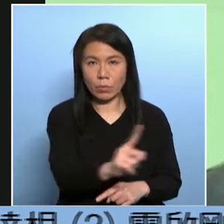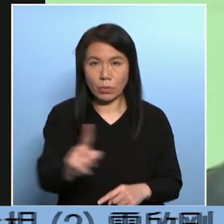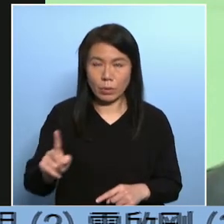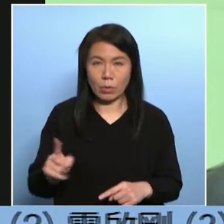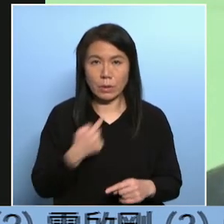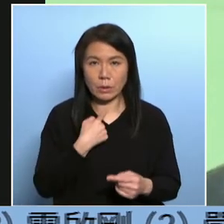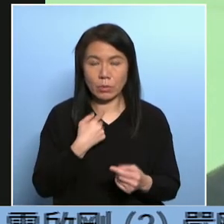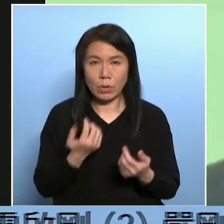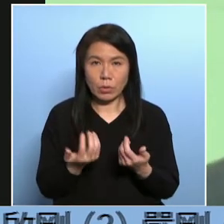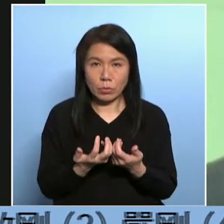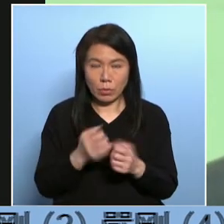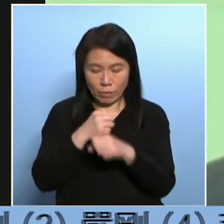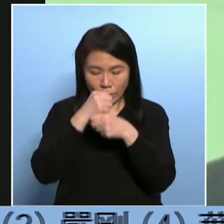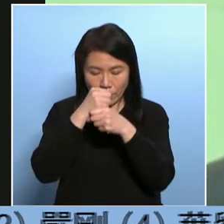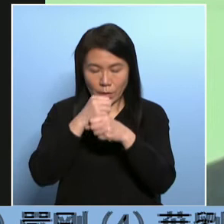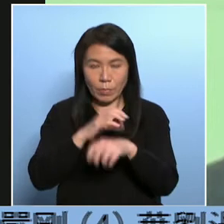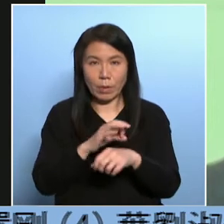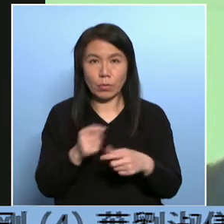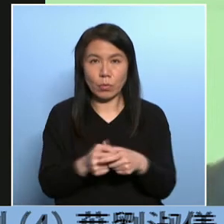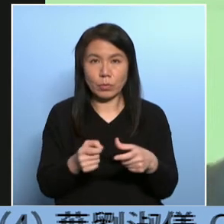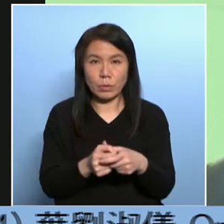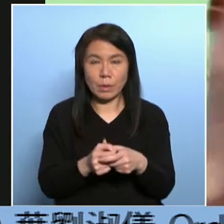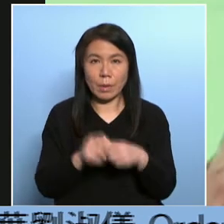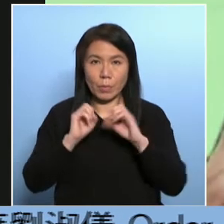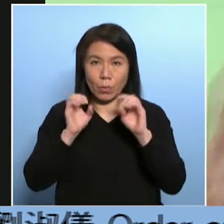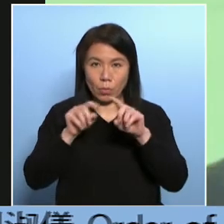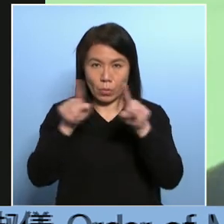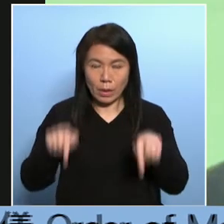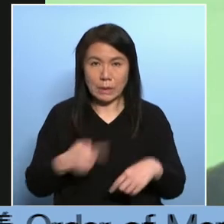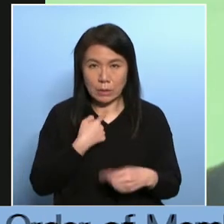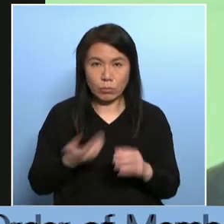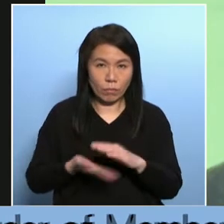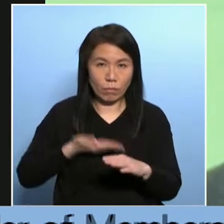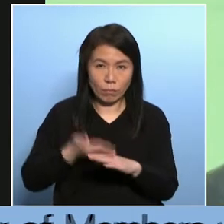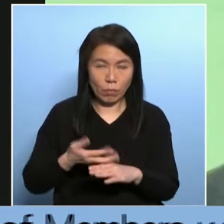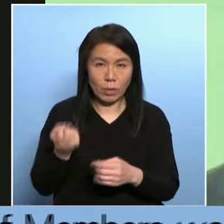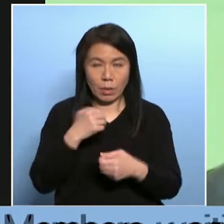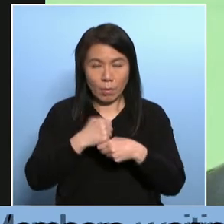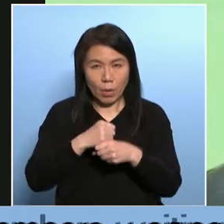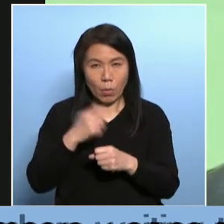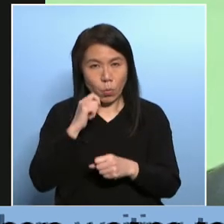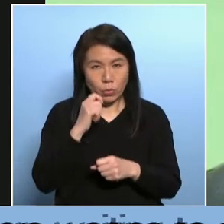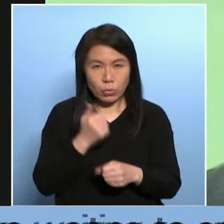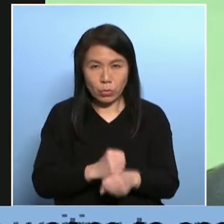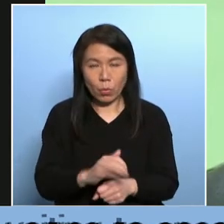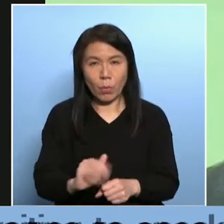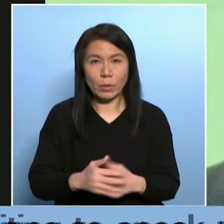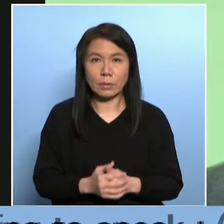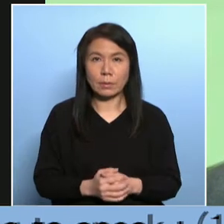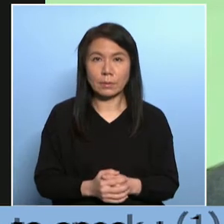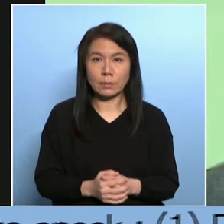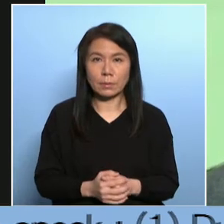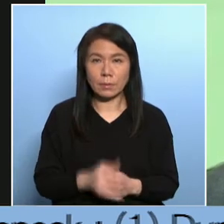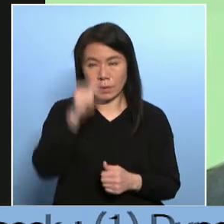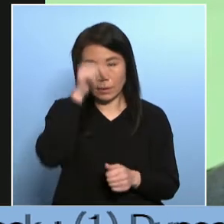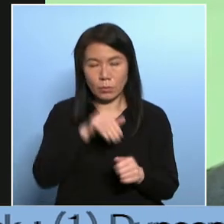H capacity. So do we really have to rely on accredited laboratories to do the confirmative test? I